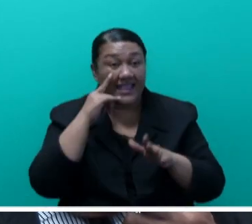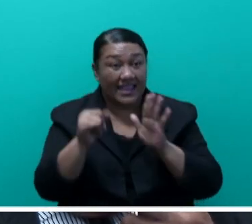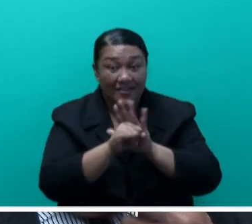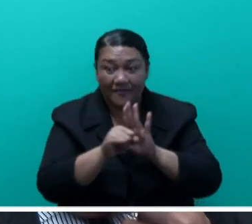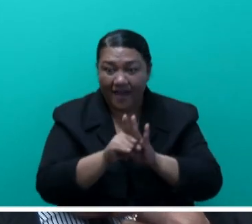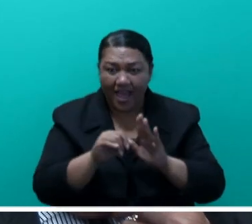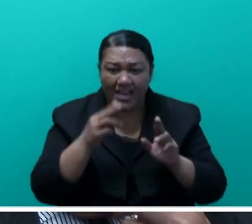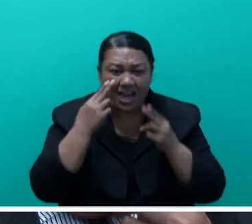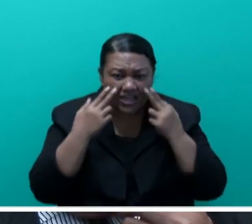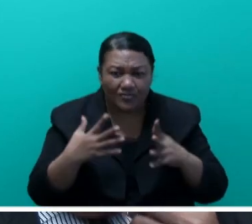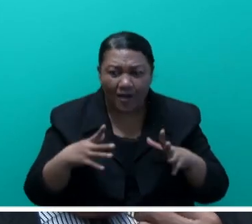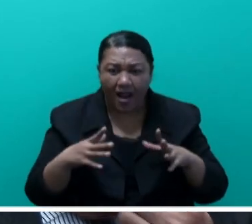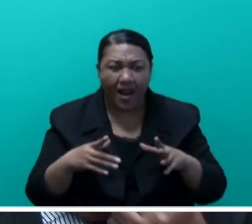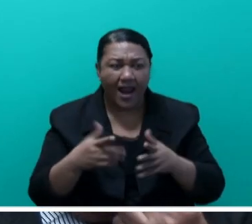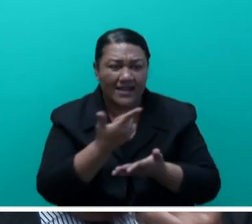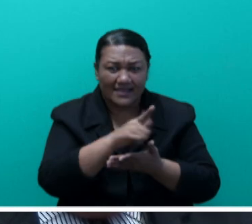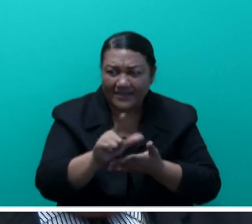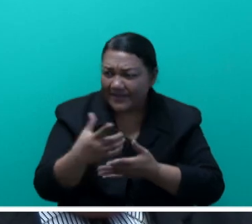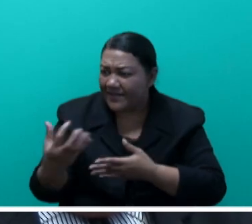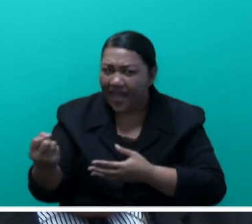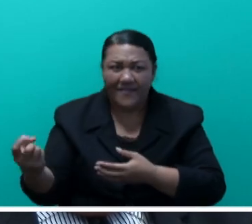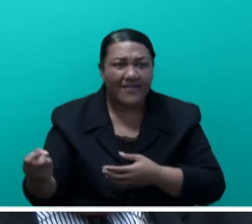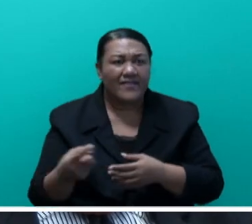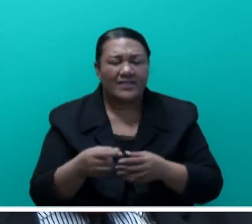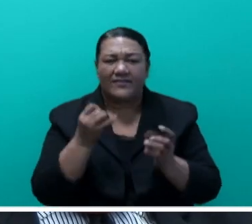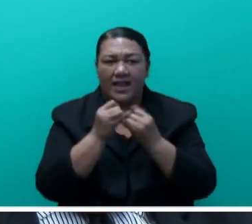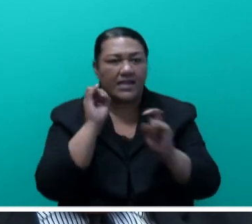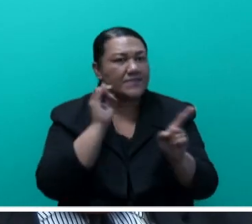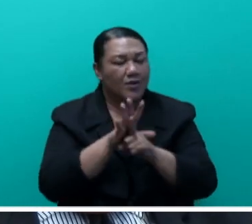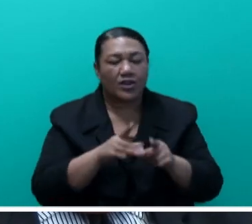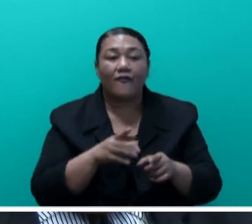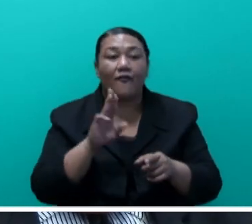nurturing talent is crucial for the future of sports in Fiji.